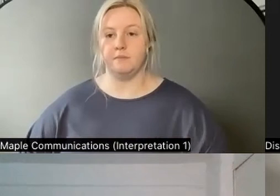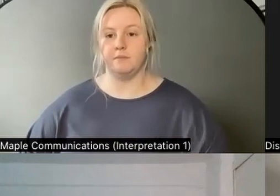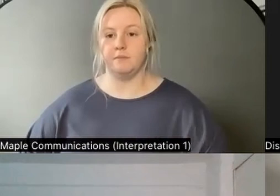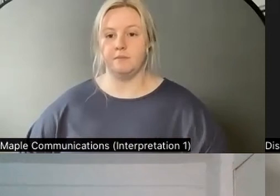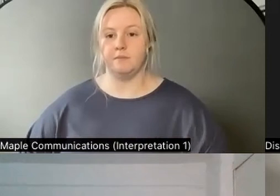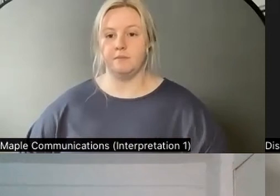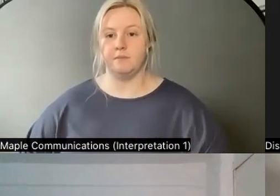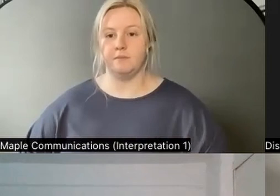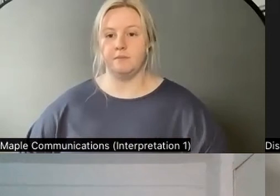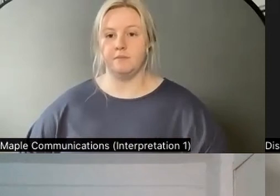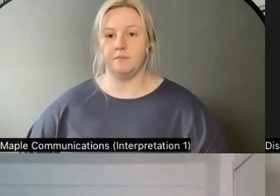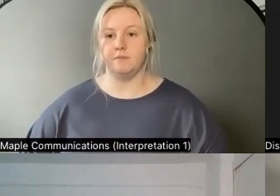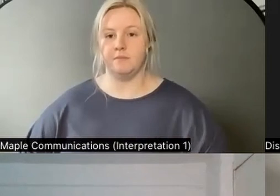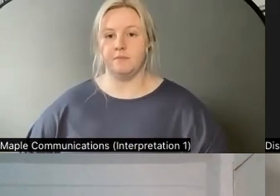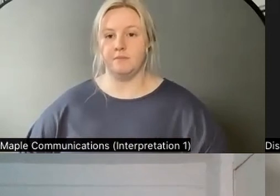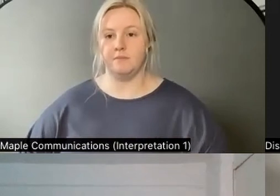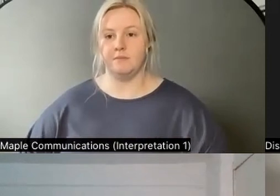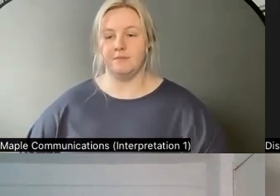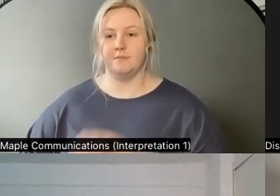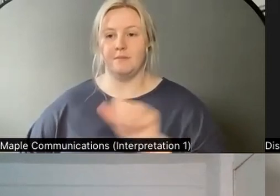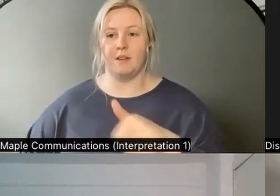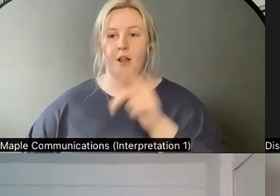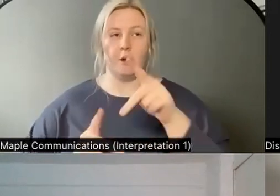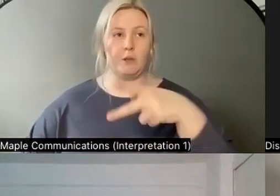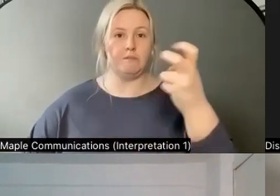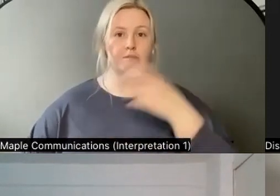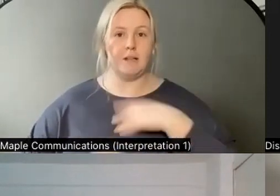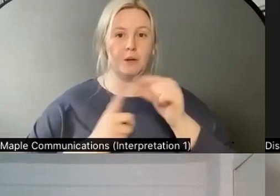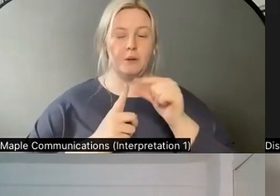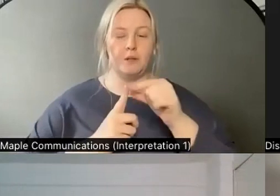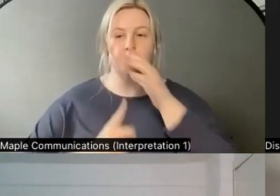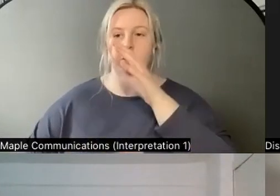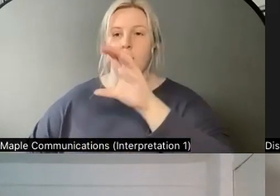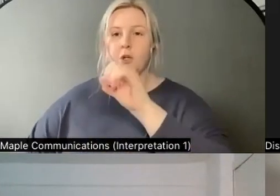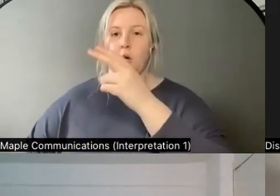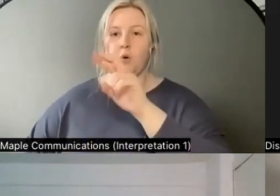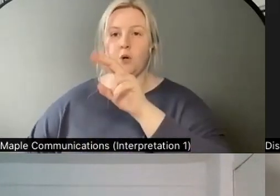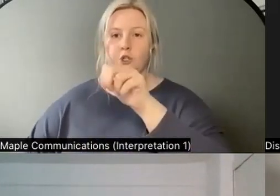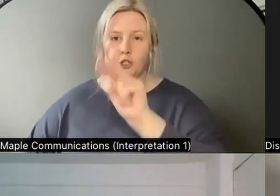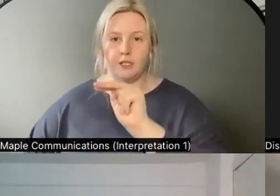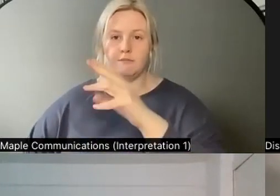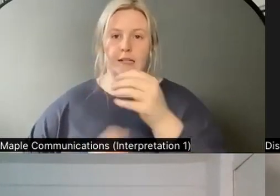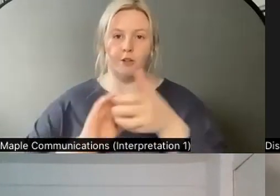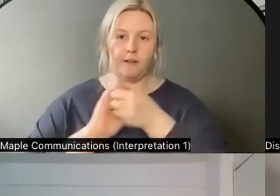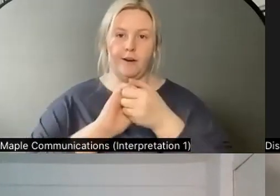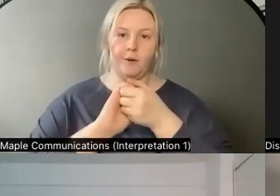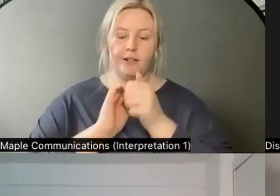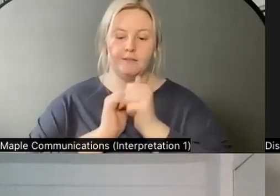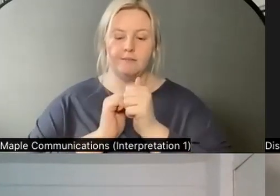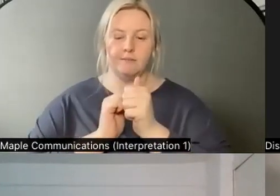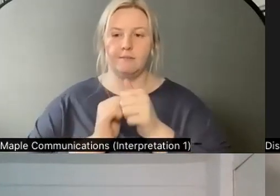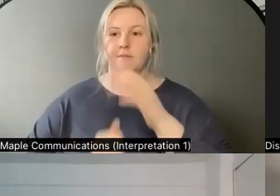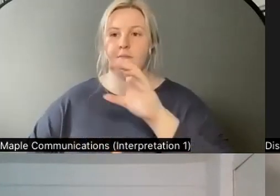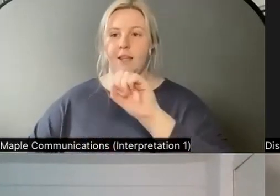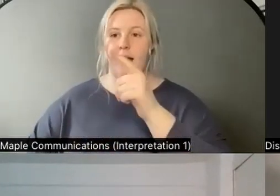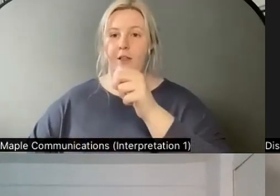Lucy had check mine, so I'll go with coercion. Coercion and an echoing of solidarity. And Catherine, if you would like to